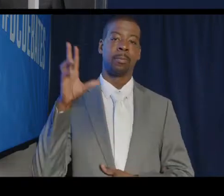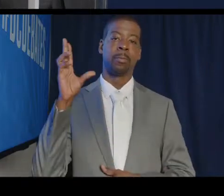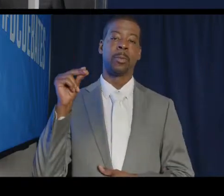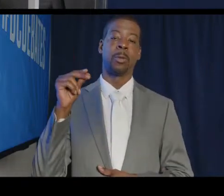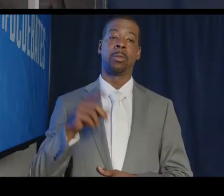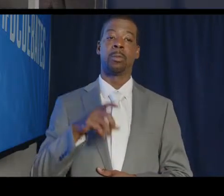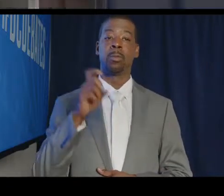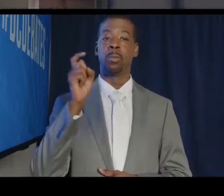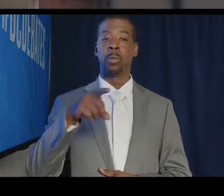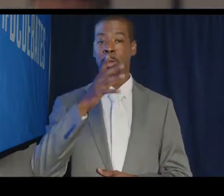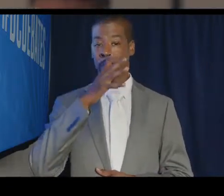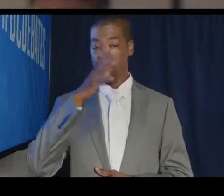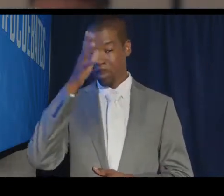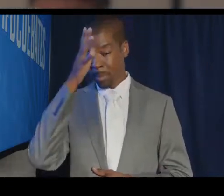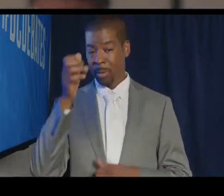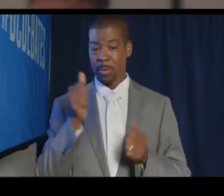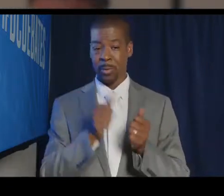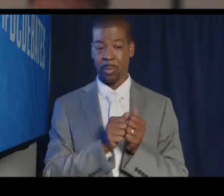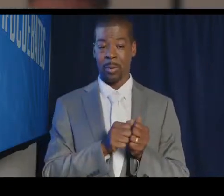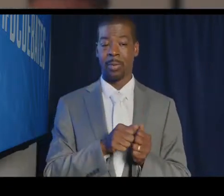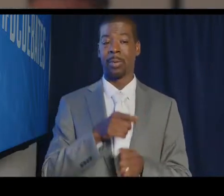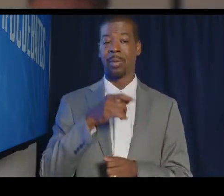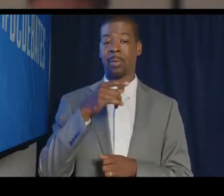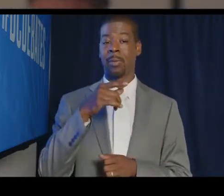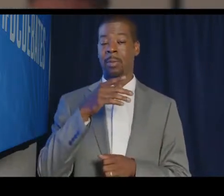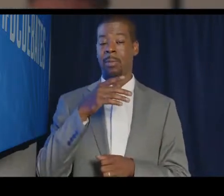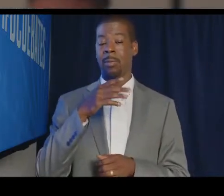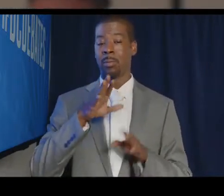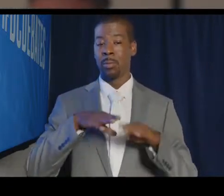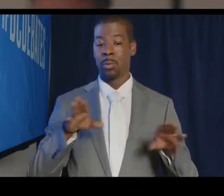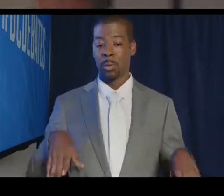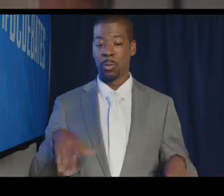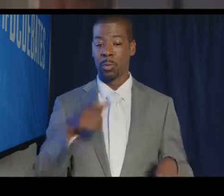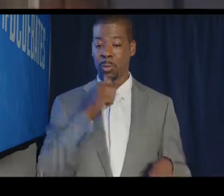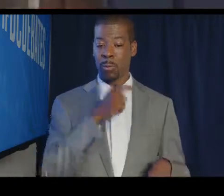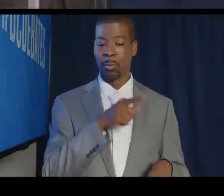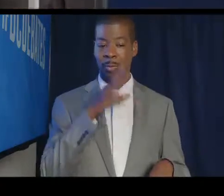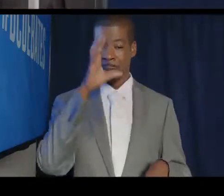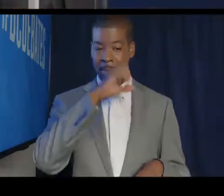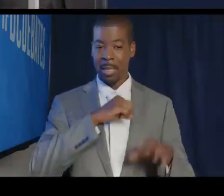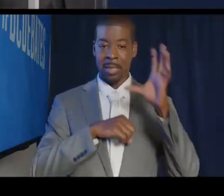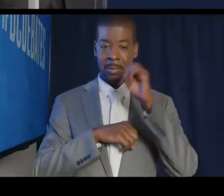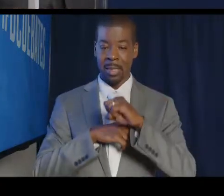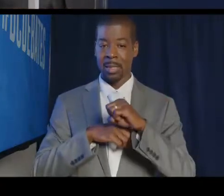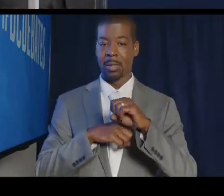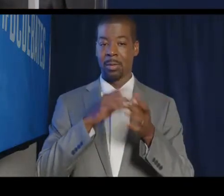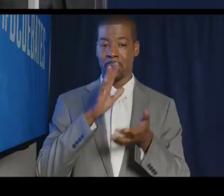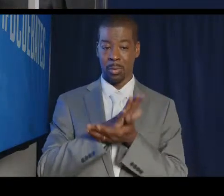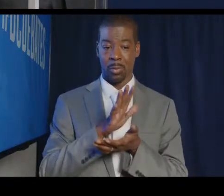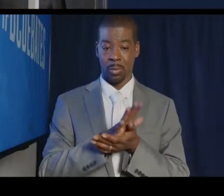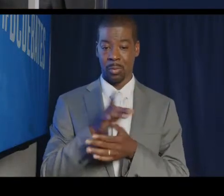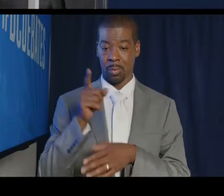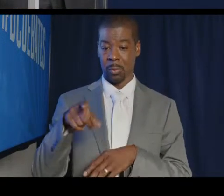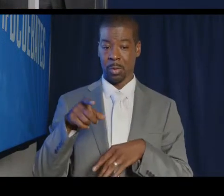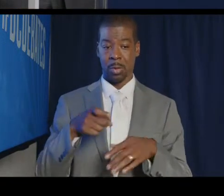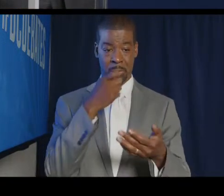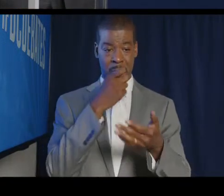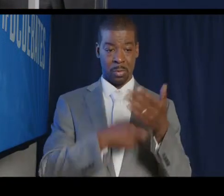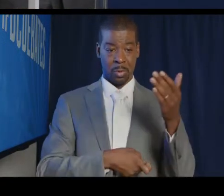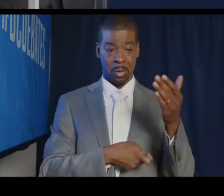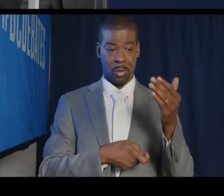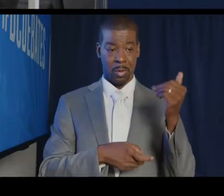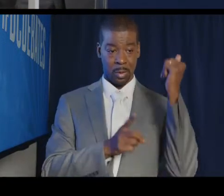Should parents with chronically truant children be subject to potential prosecution by the DC Attorney General? Thumbs up if yes, thumbs down if